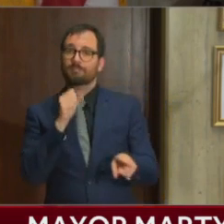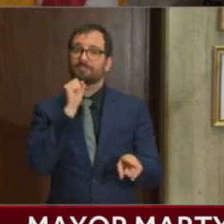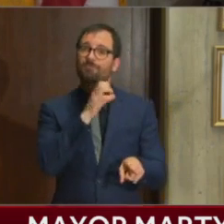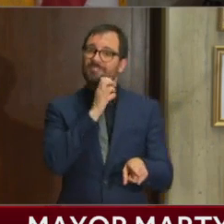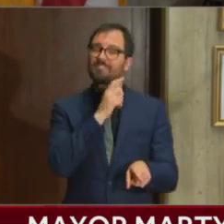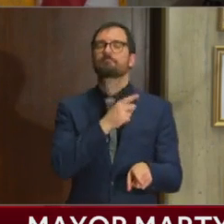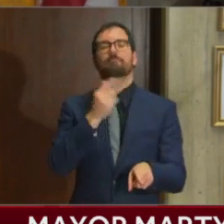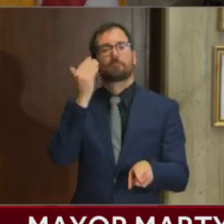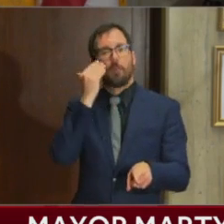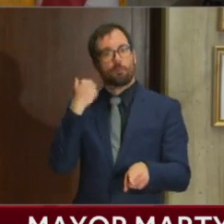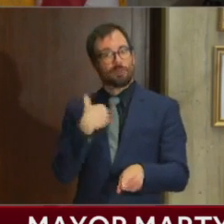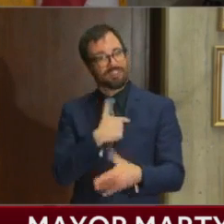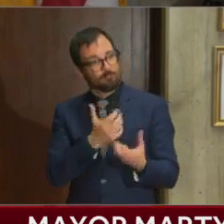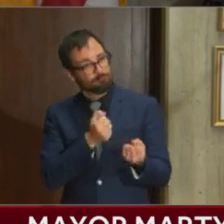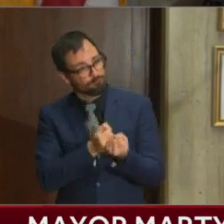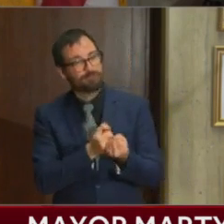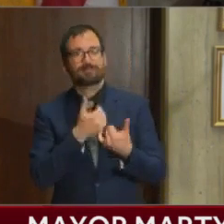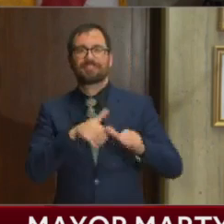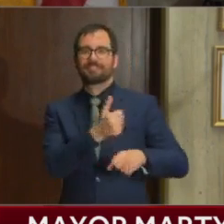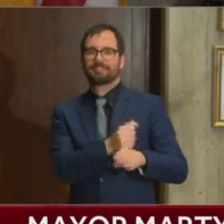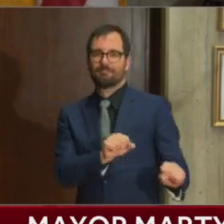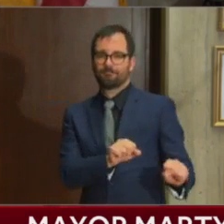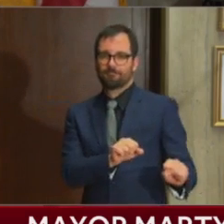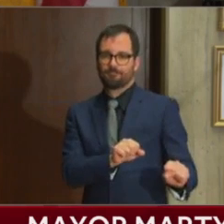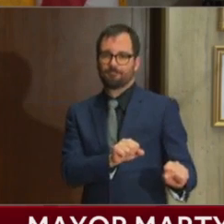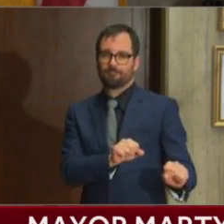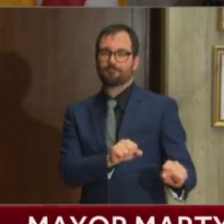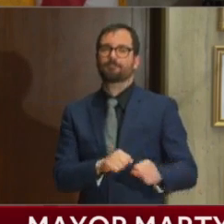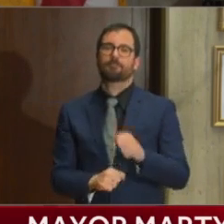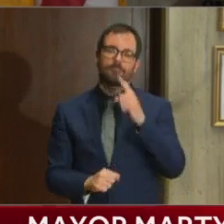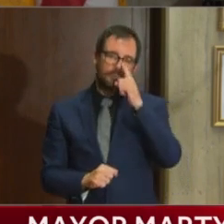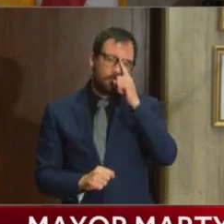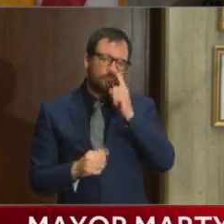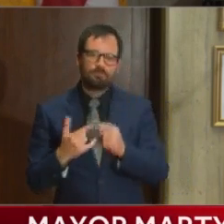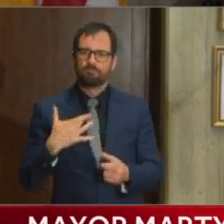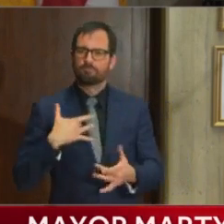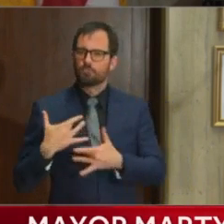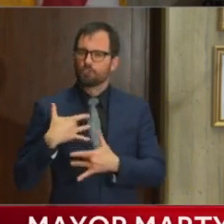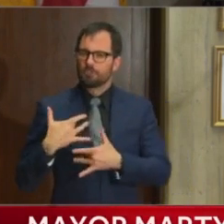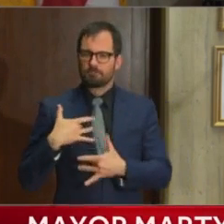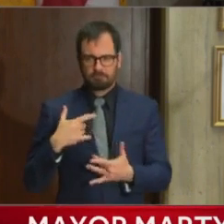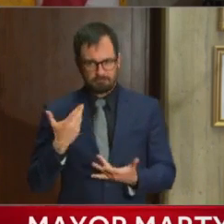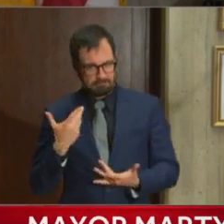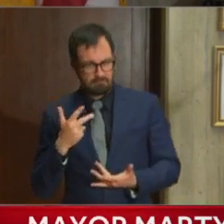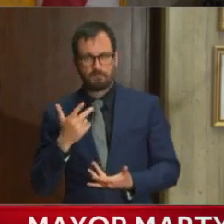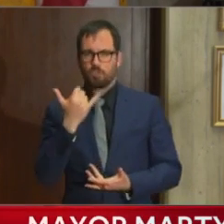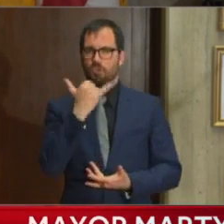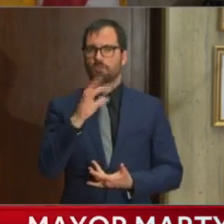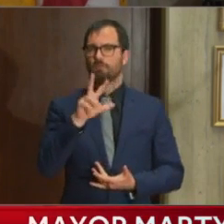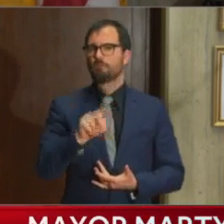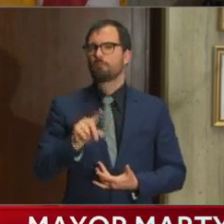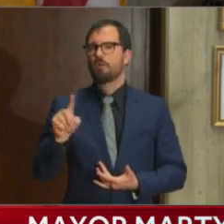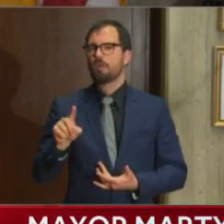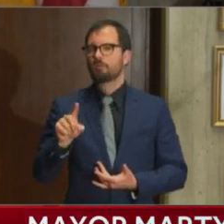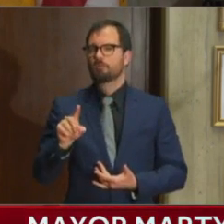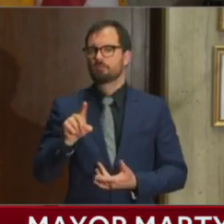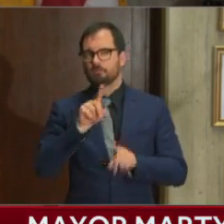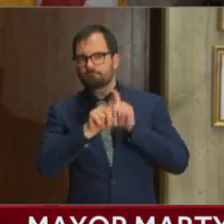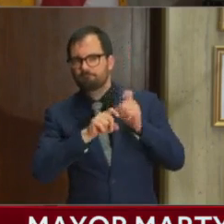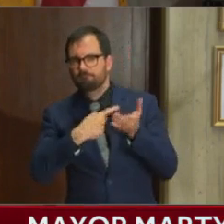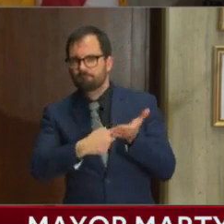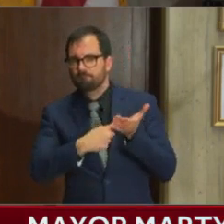us at 311 and talk to our Age Strong Commission. This is what social distancing is so important right